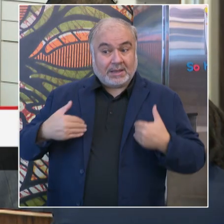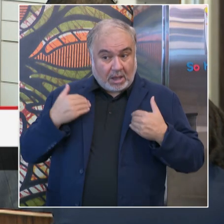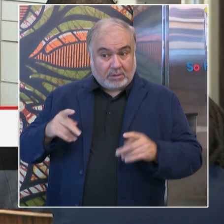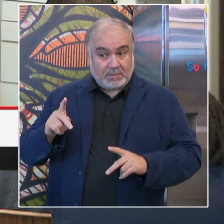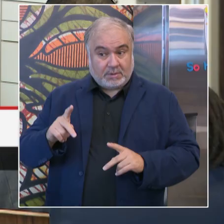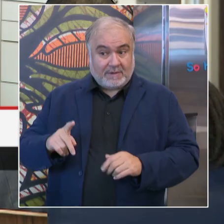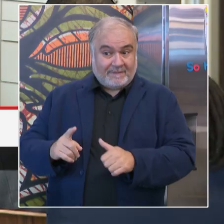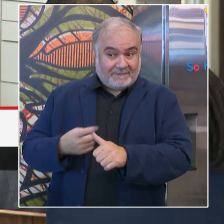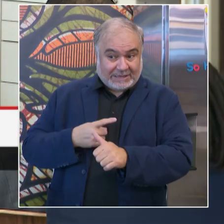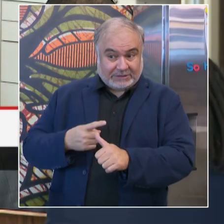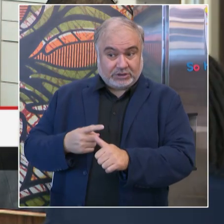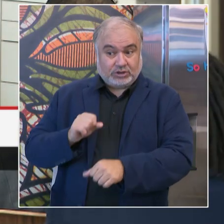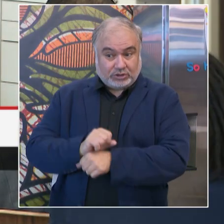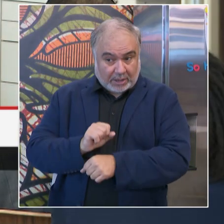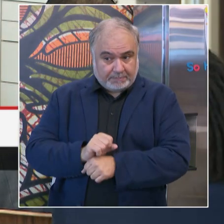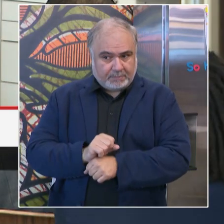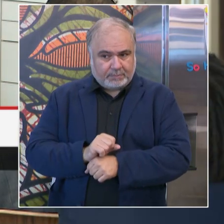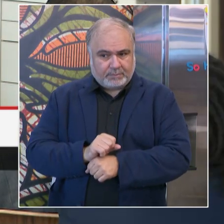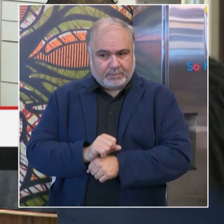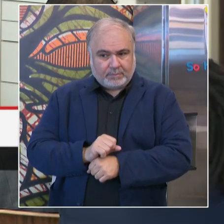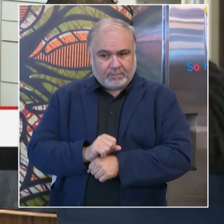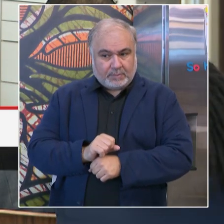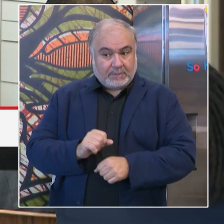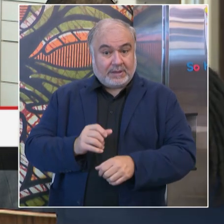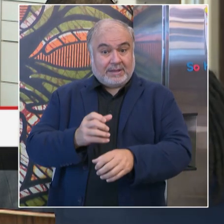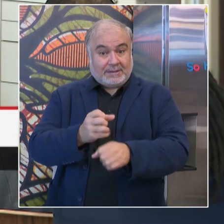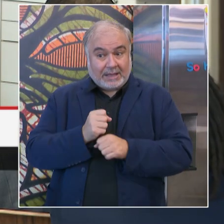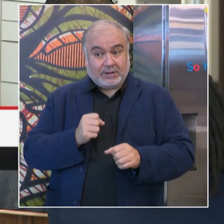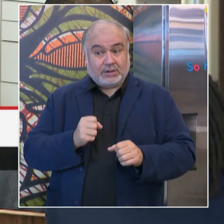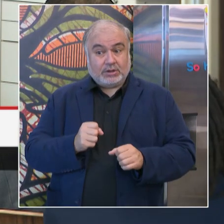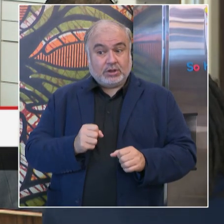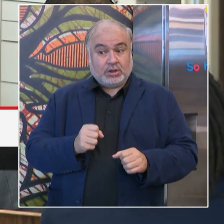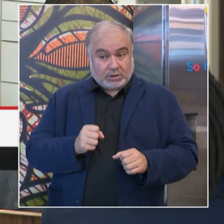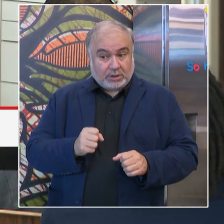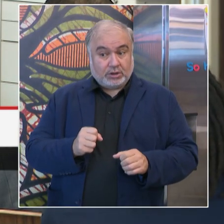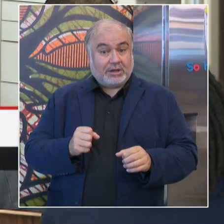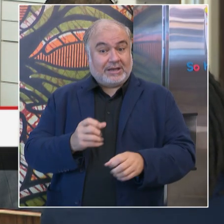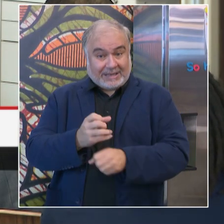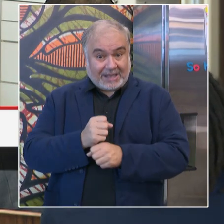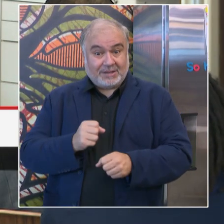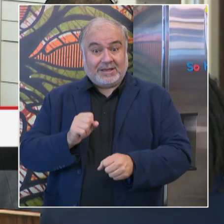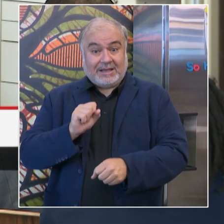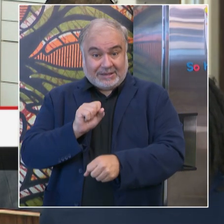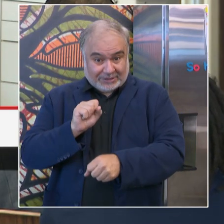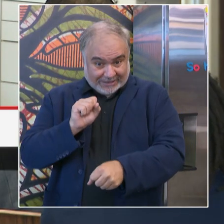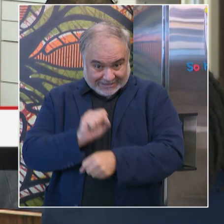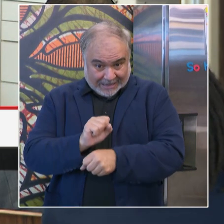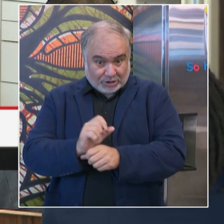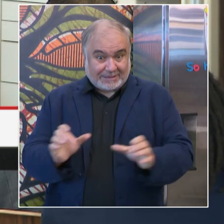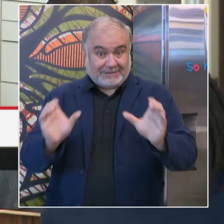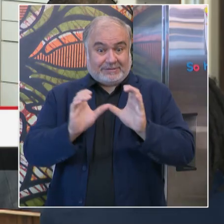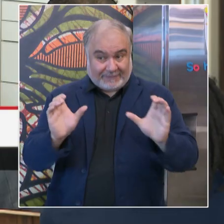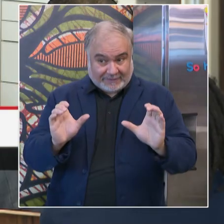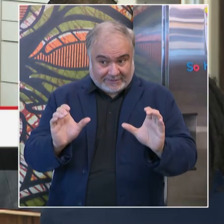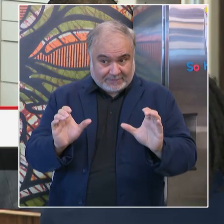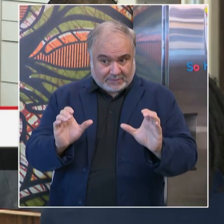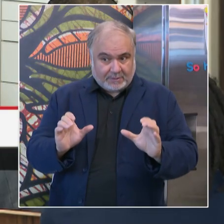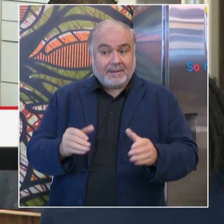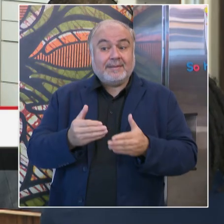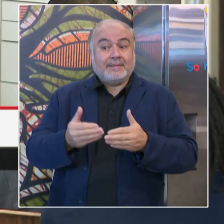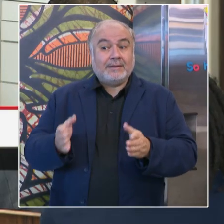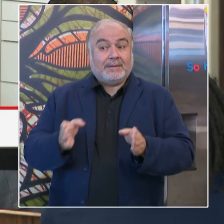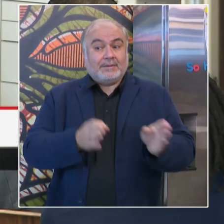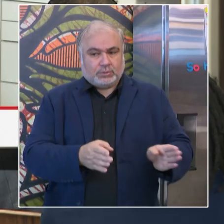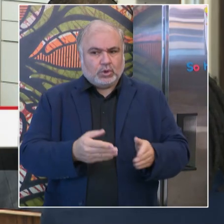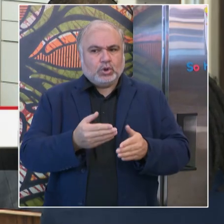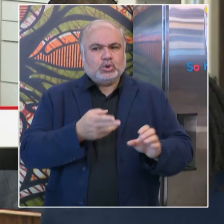to earning a secured credential and achieving their first career advancement. Our goal is to build a program that not only meets the future needs